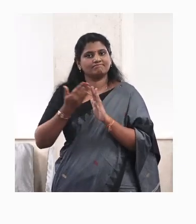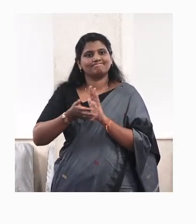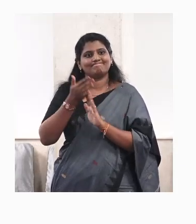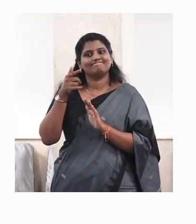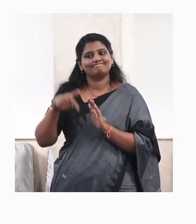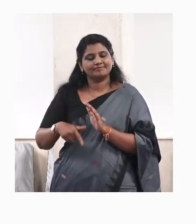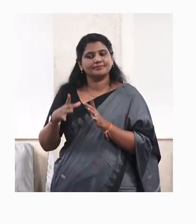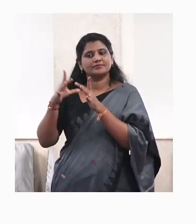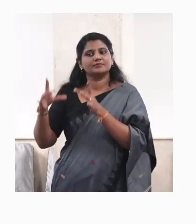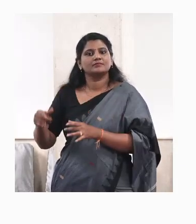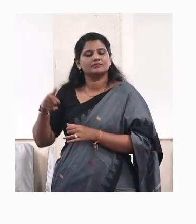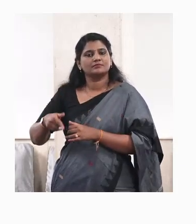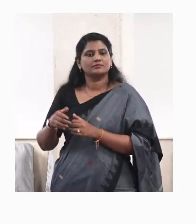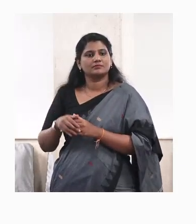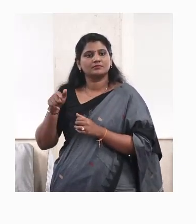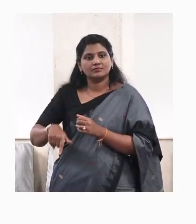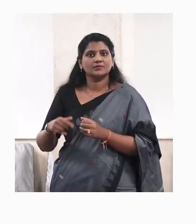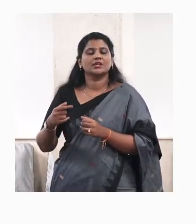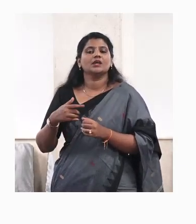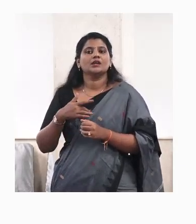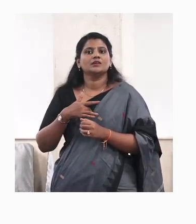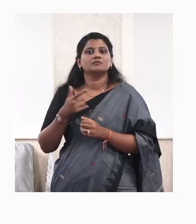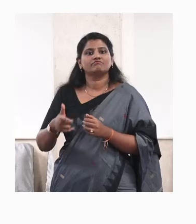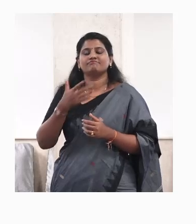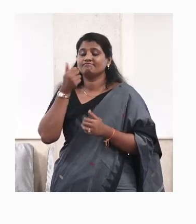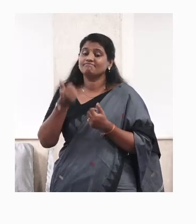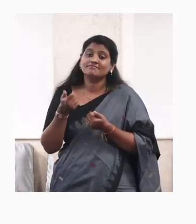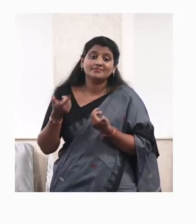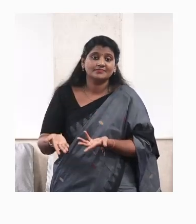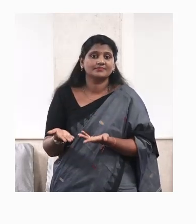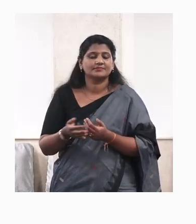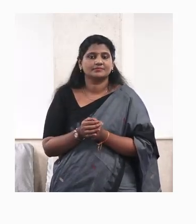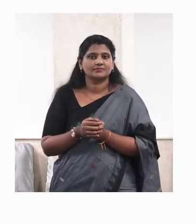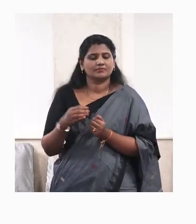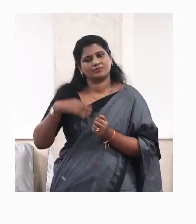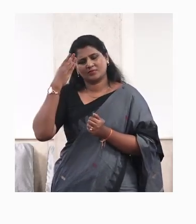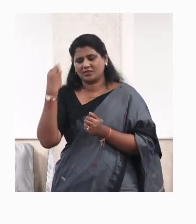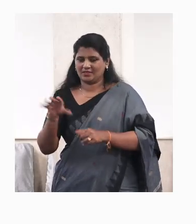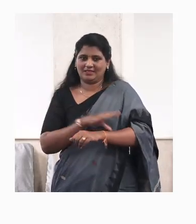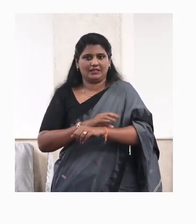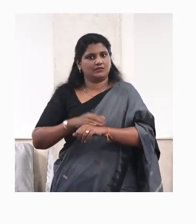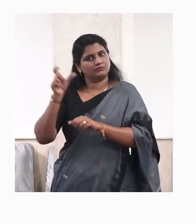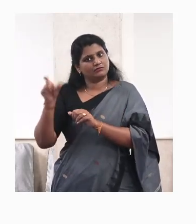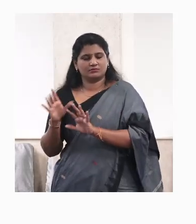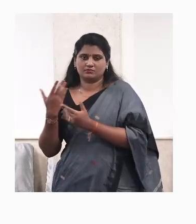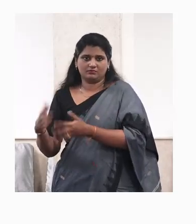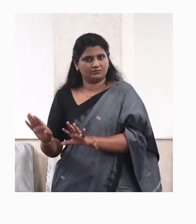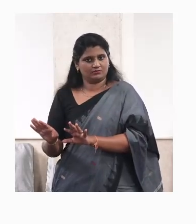structure itself. And that's what is fascinating in the thing. That's why I said, even forget therapeutic, where there is little